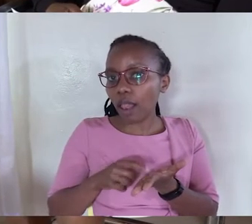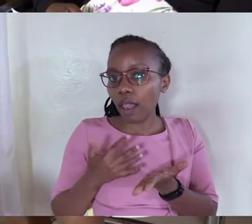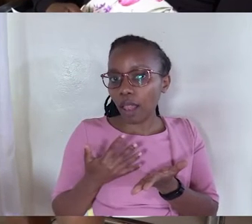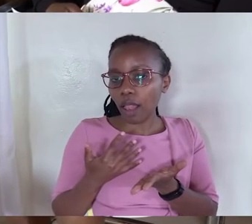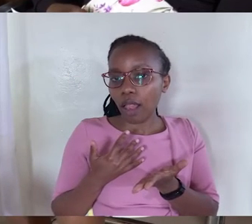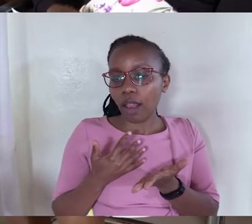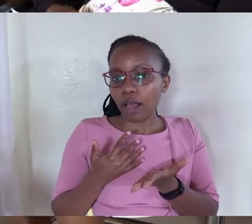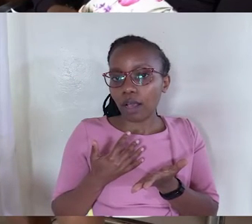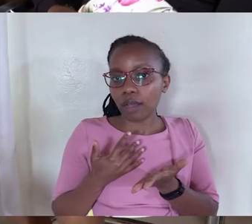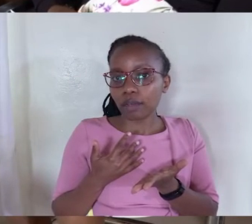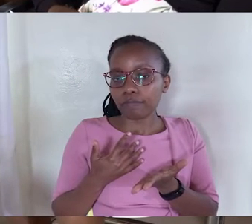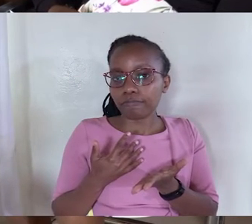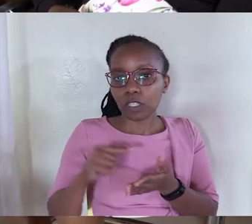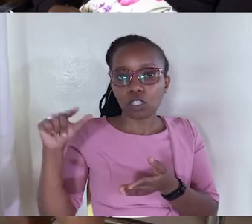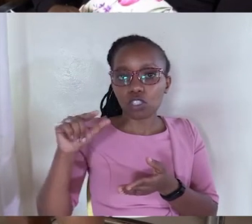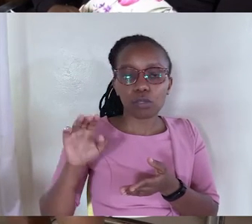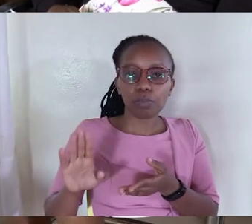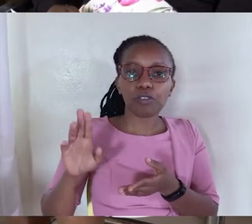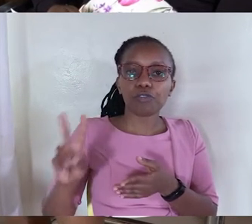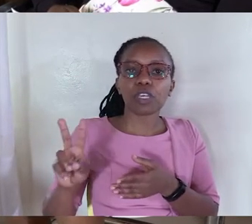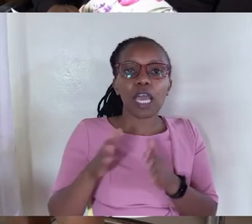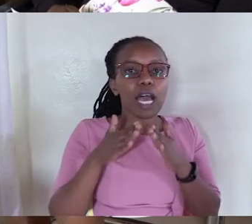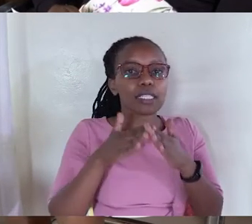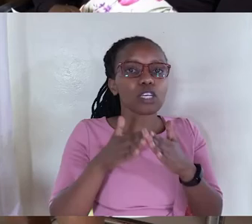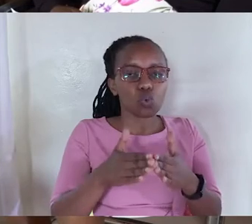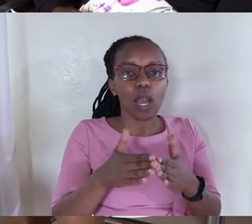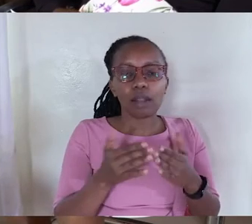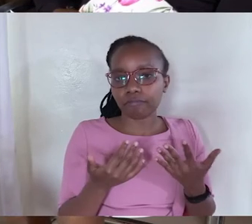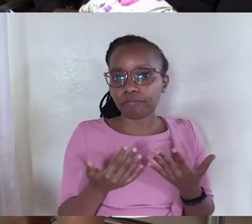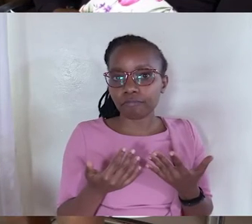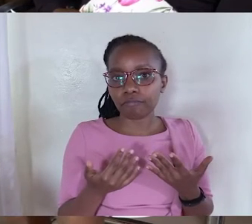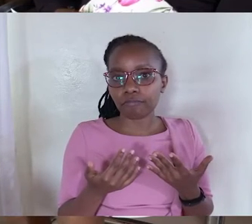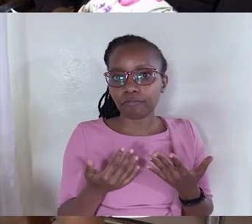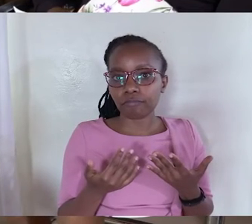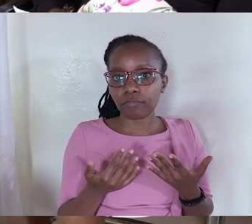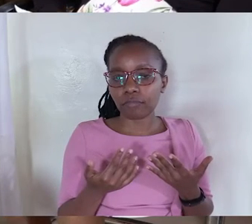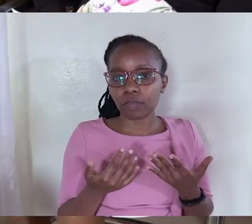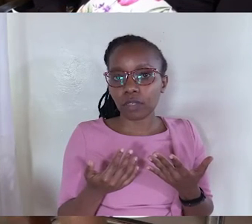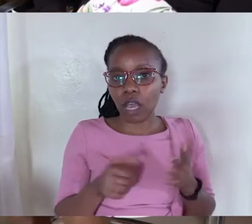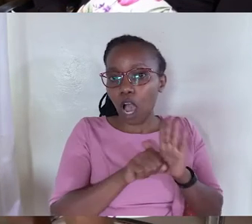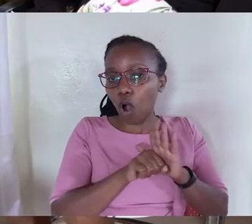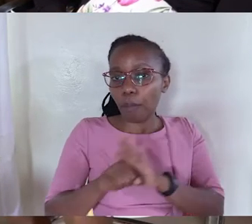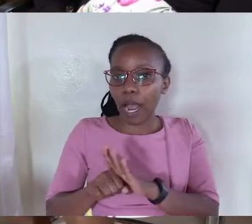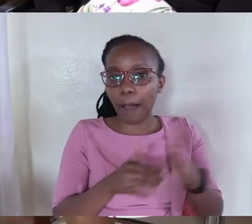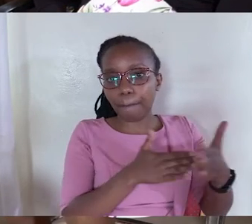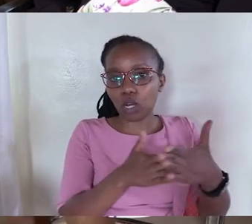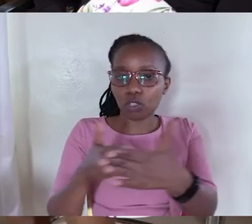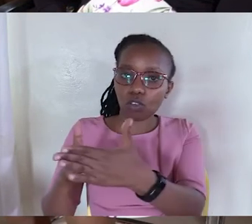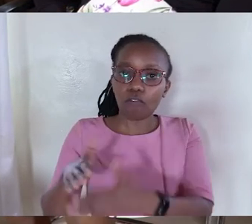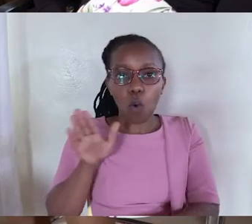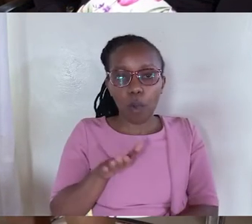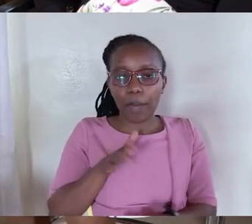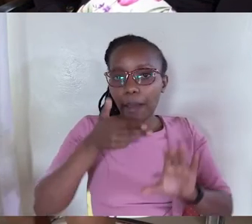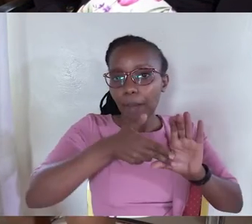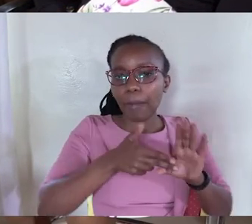in recognizing the fact that GBV and sexual harassment are some of the barriers for women participation,